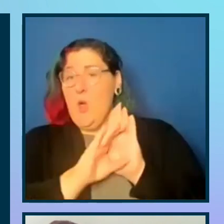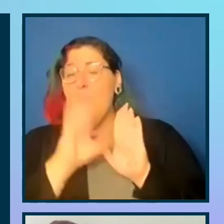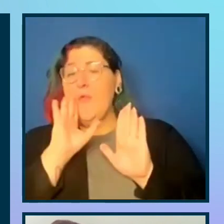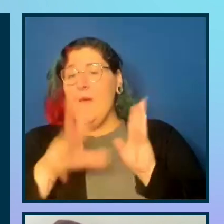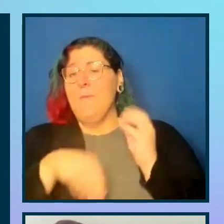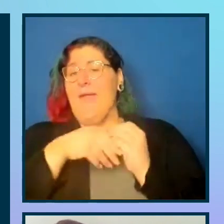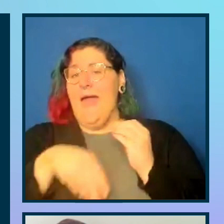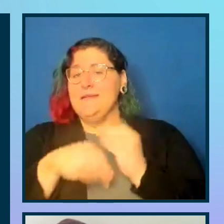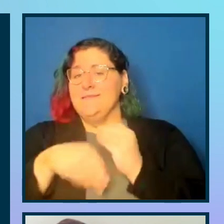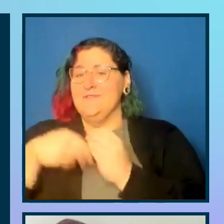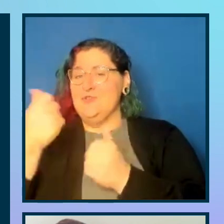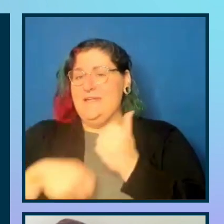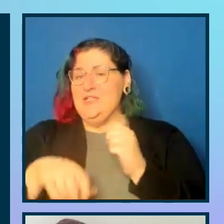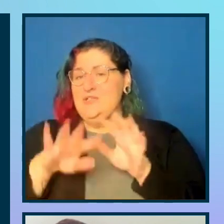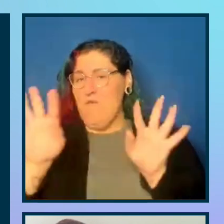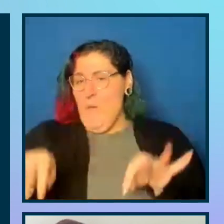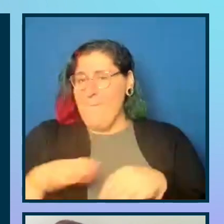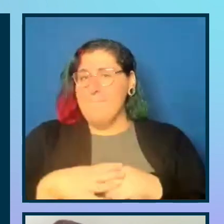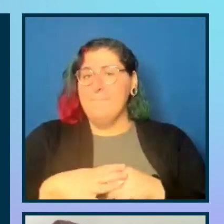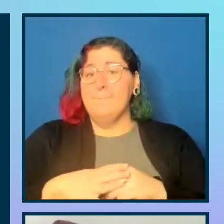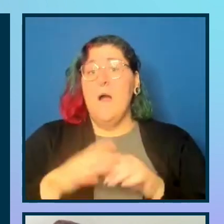form. As well, we have, when